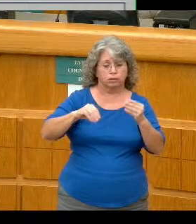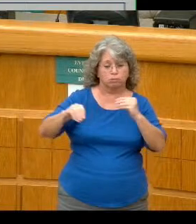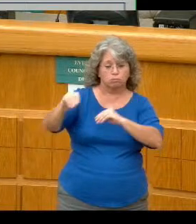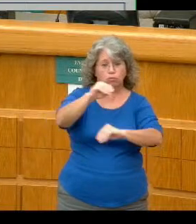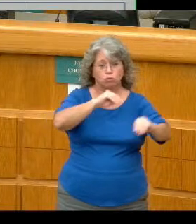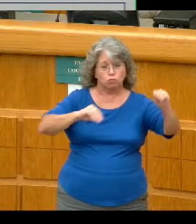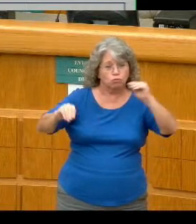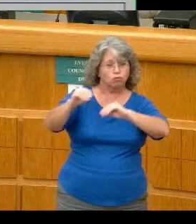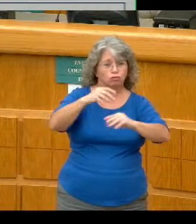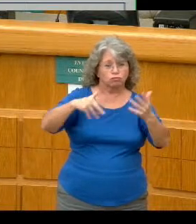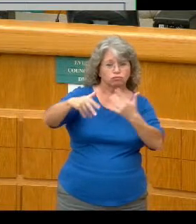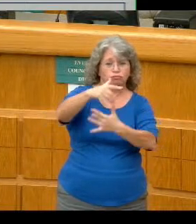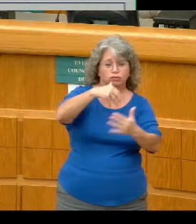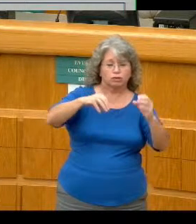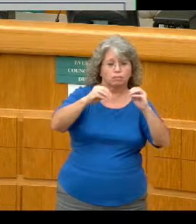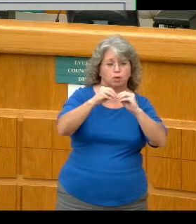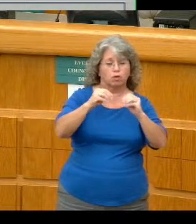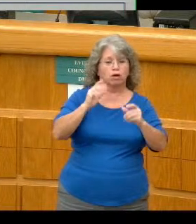means less COVID.